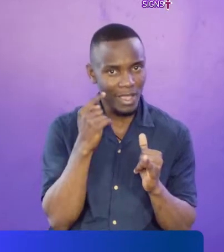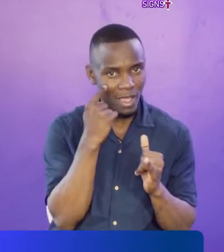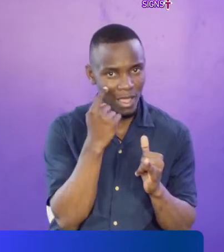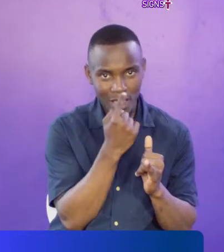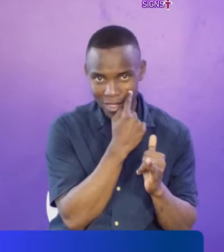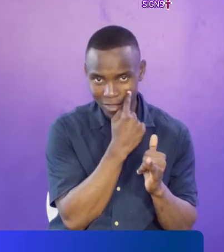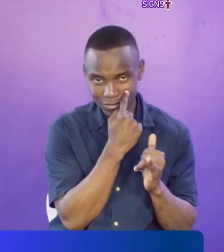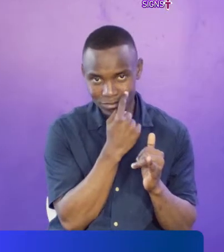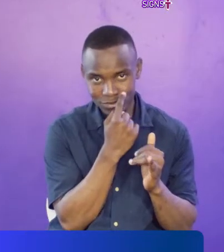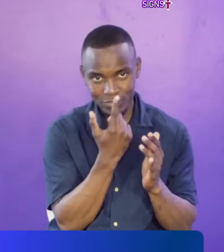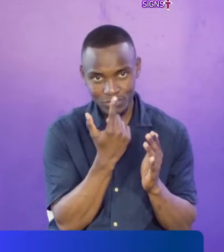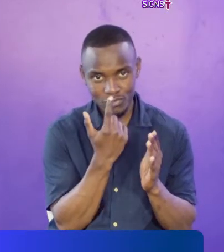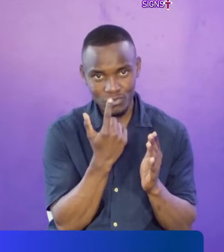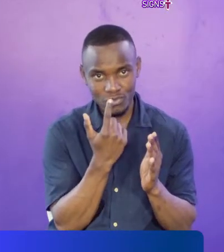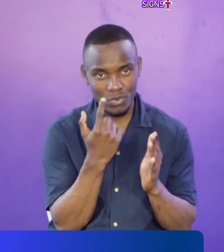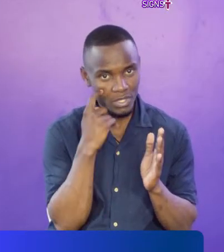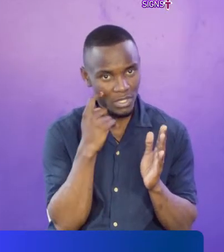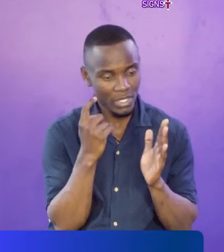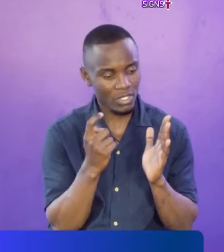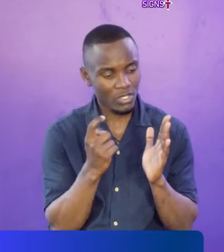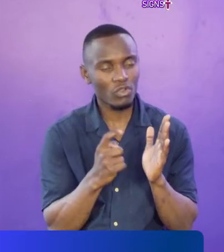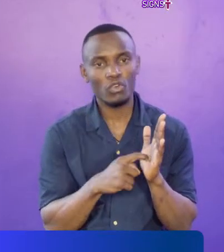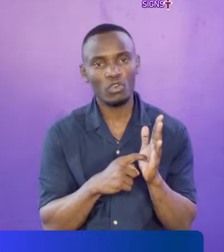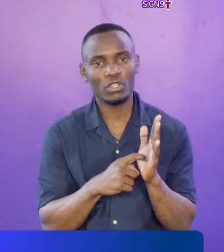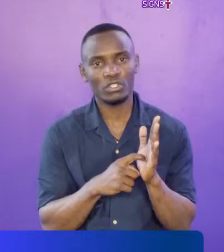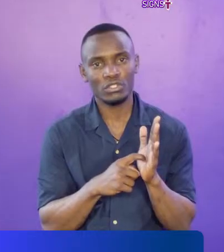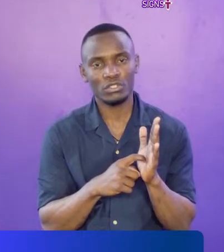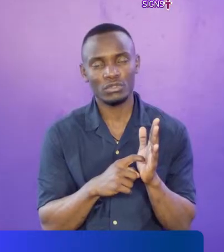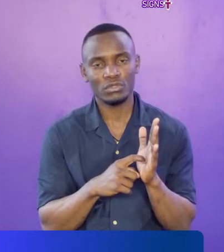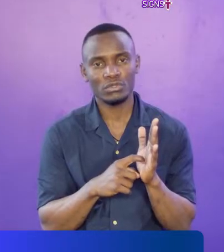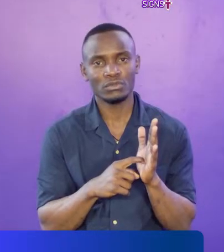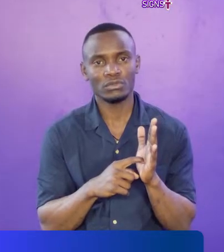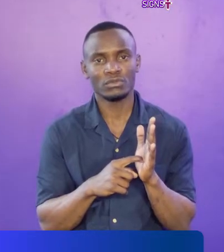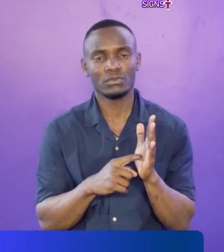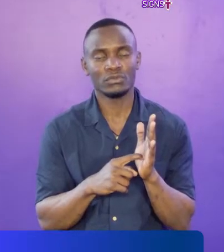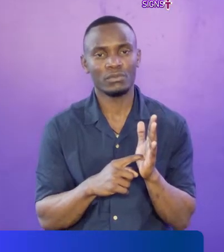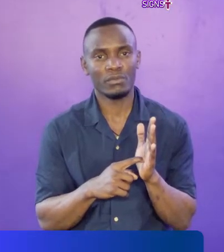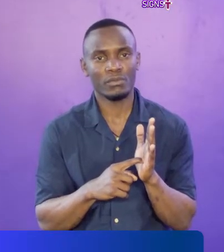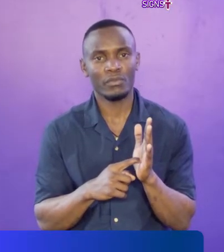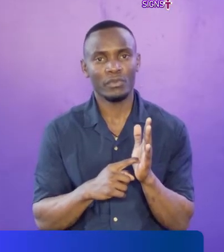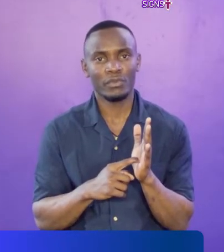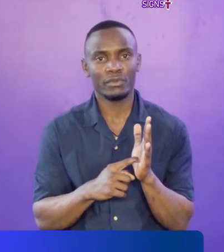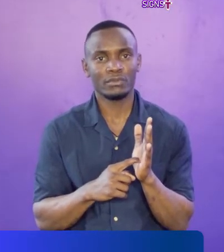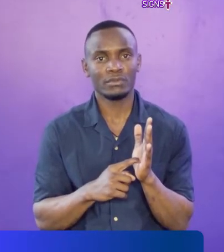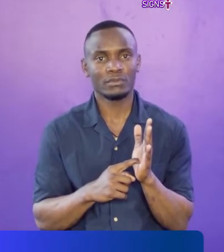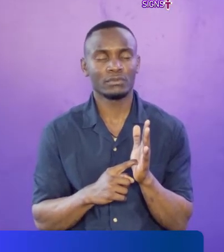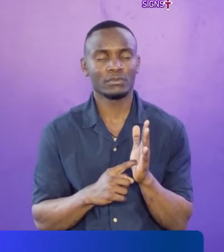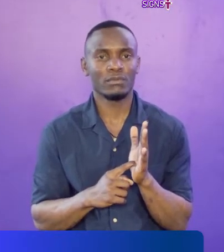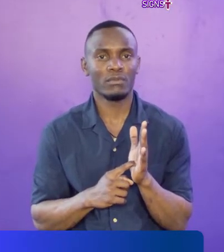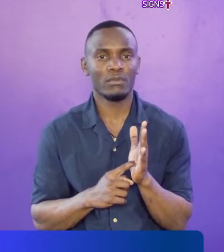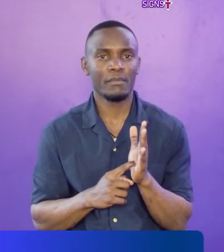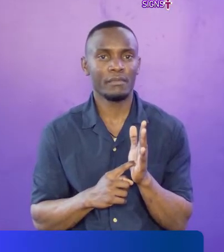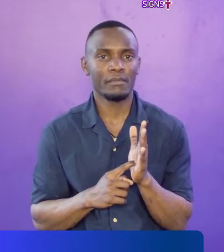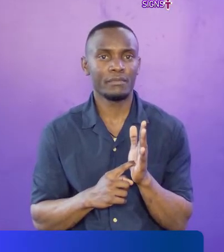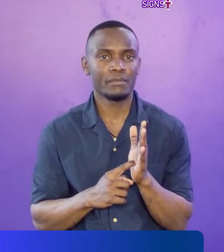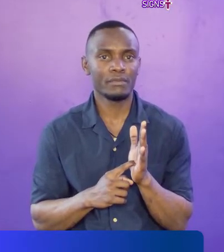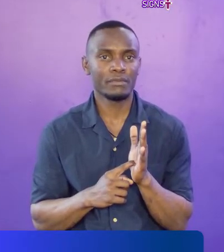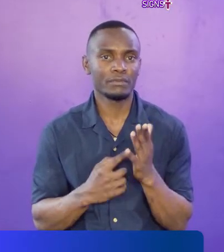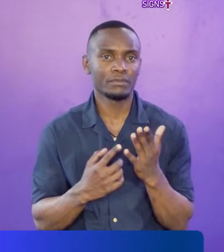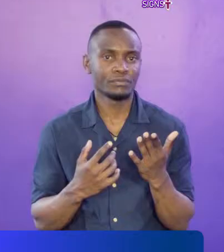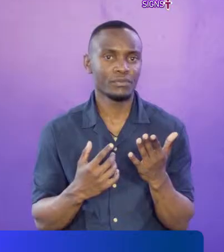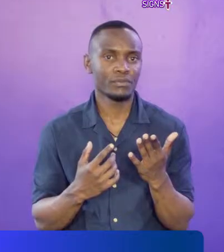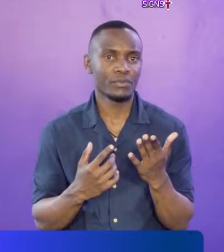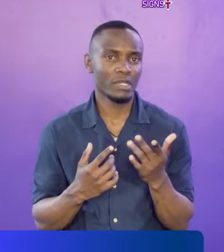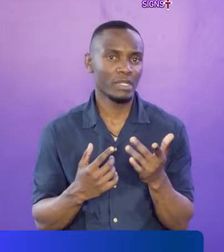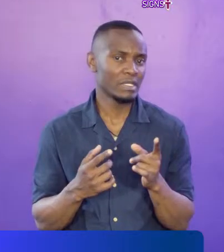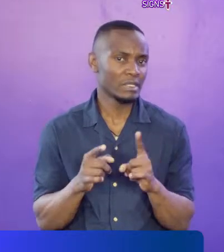the biometrics that you are supposed to be sort of authenticated to be registered as a voter. And they